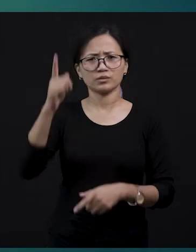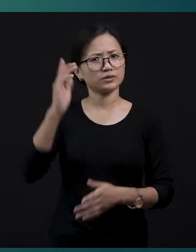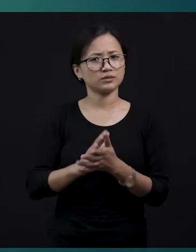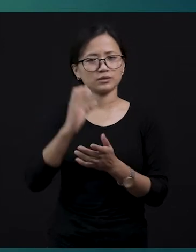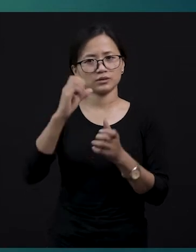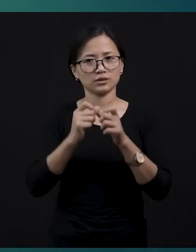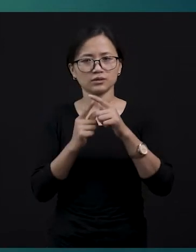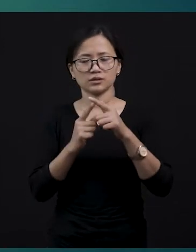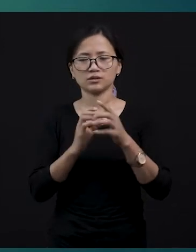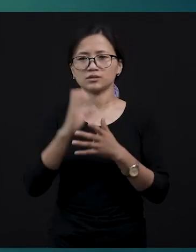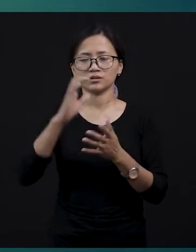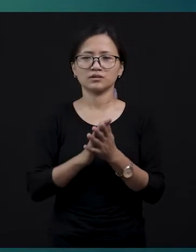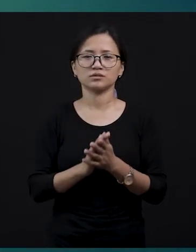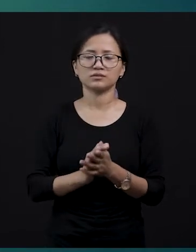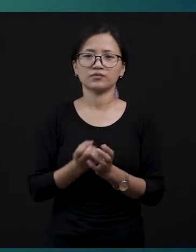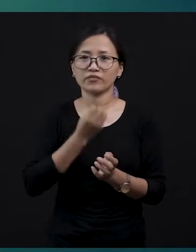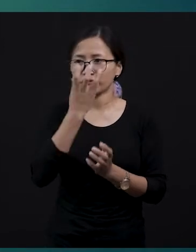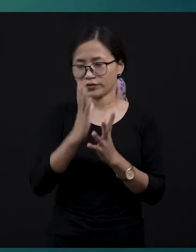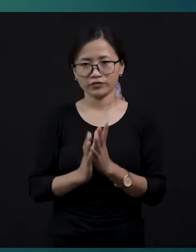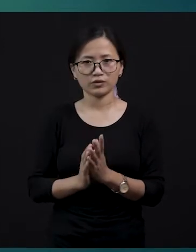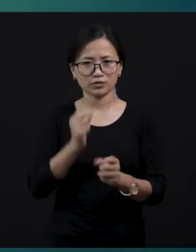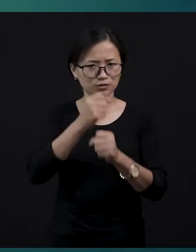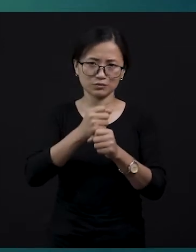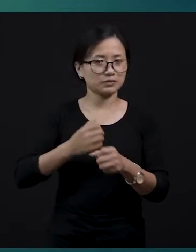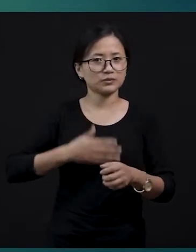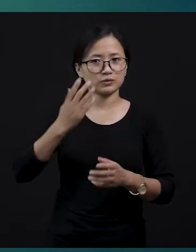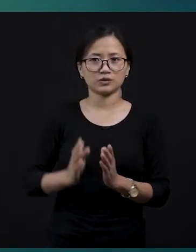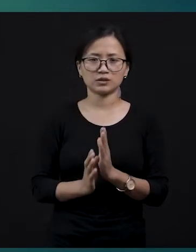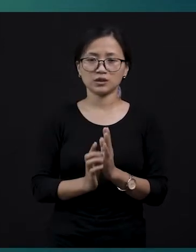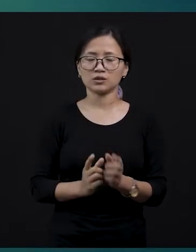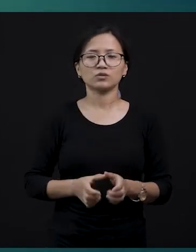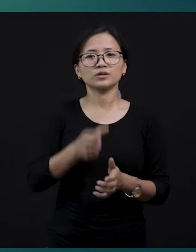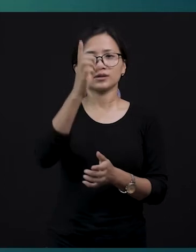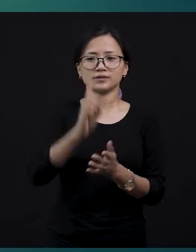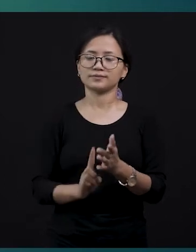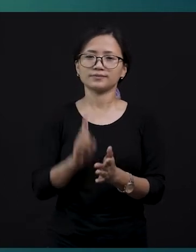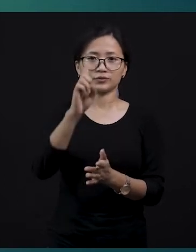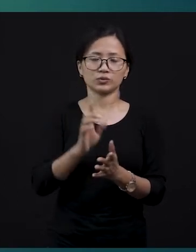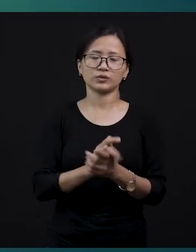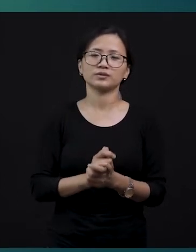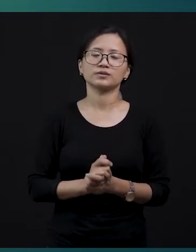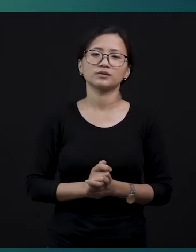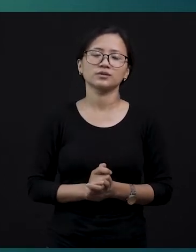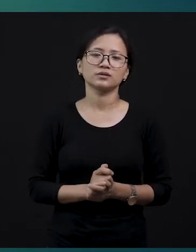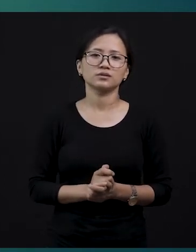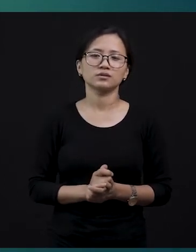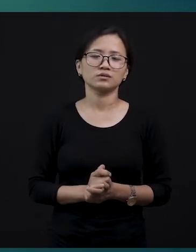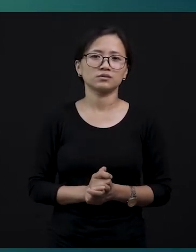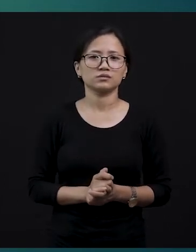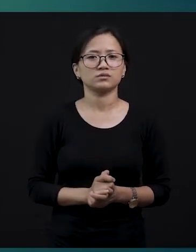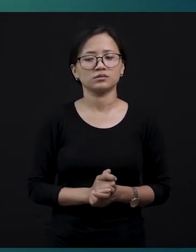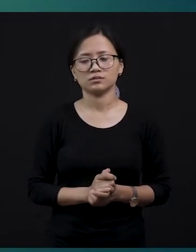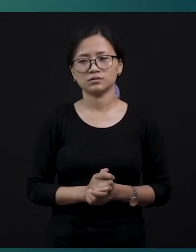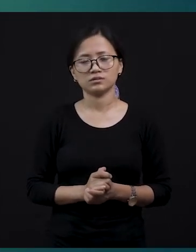cactuses, okay? Because the other plants would find it difficult to survive in that region, we find the cactus. And so